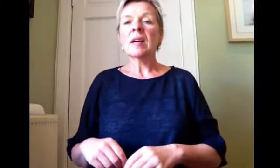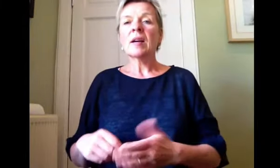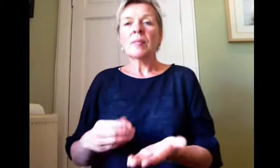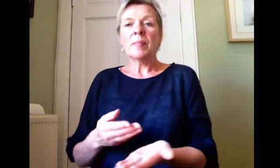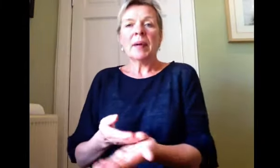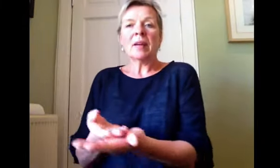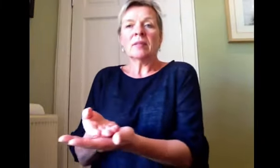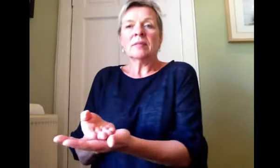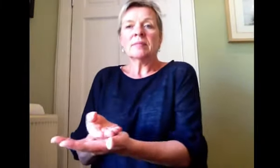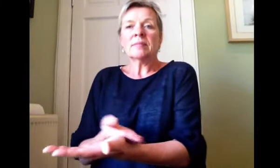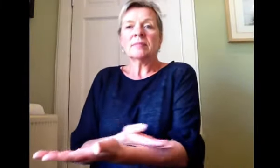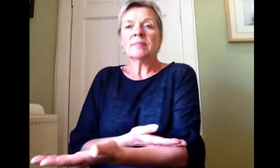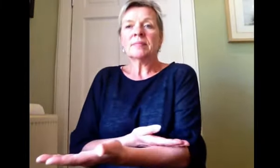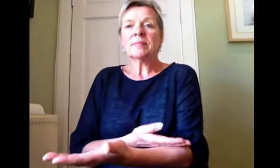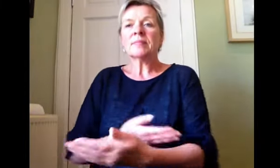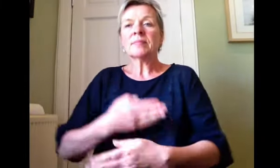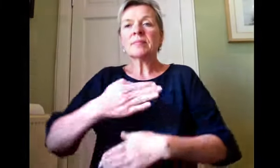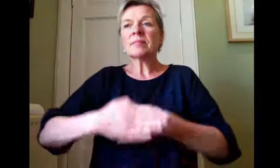Pickle.